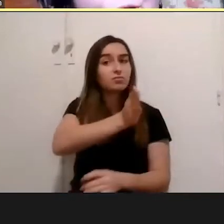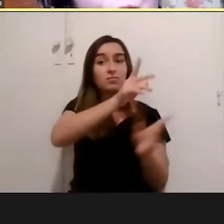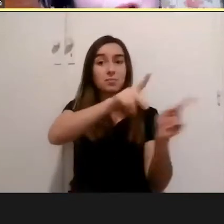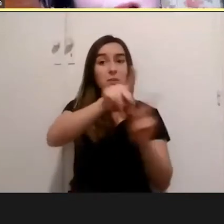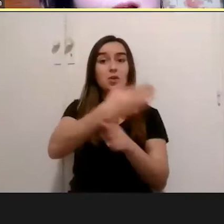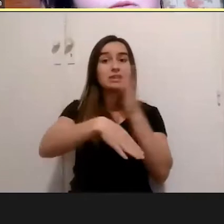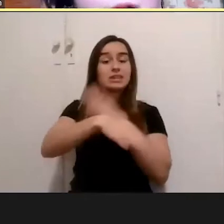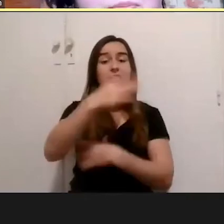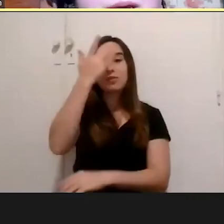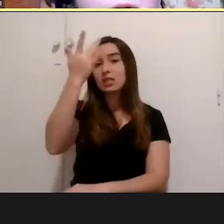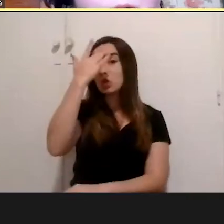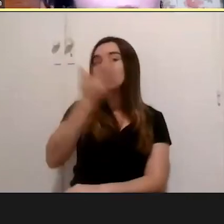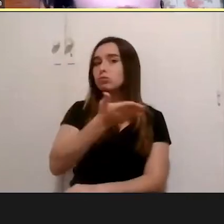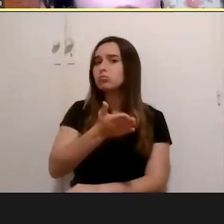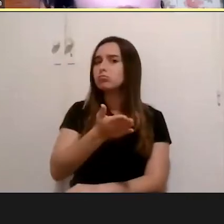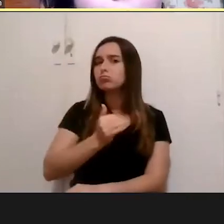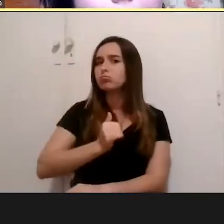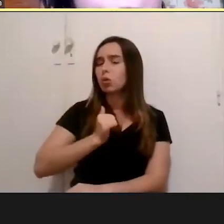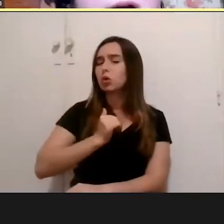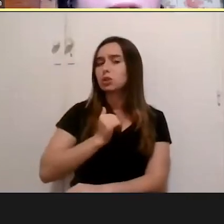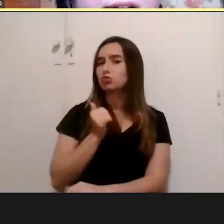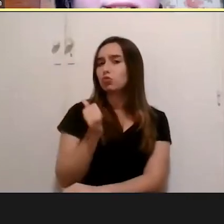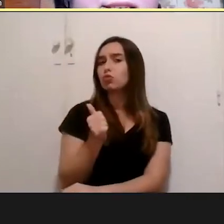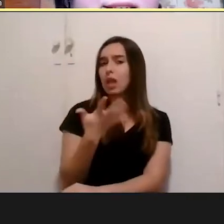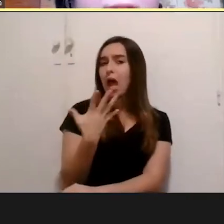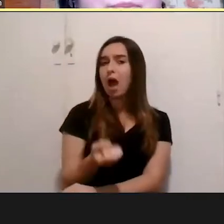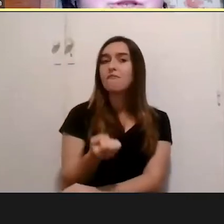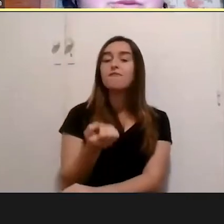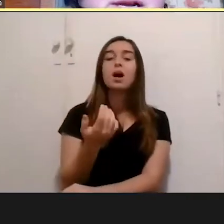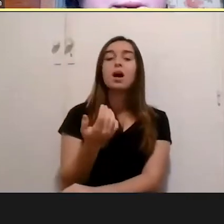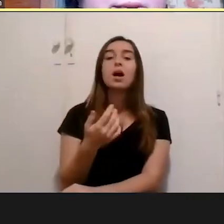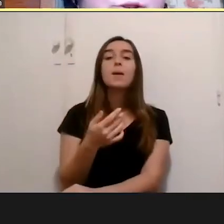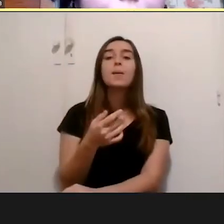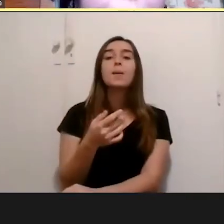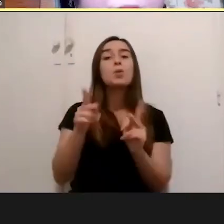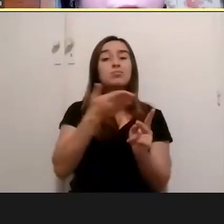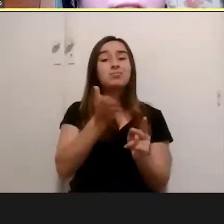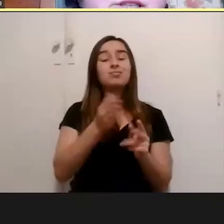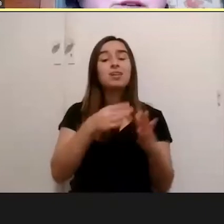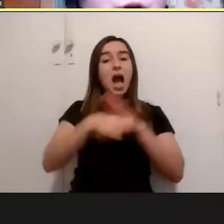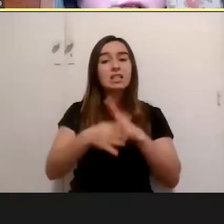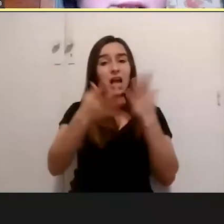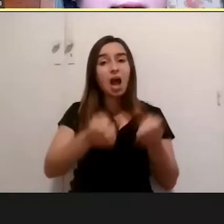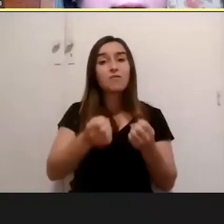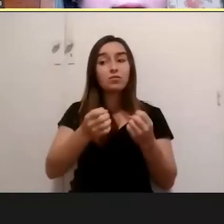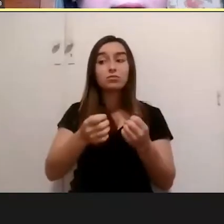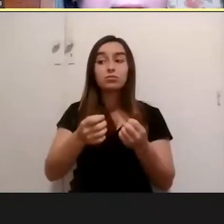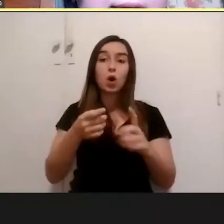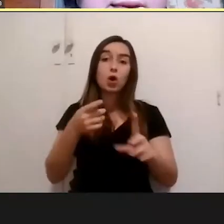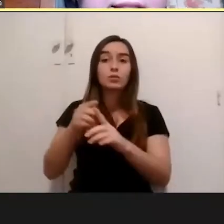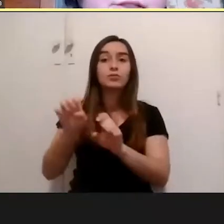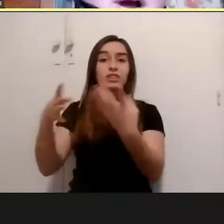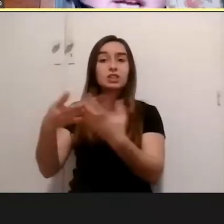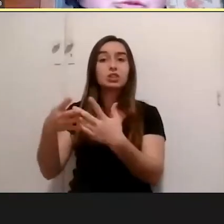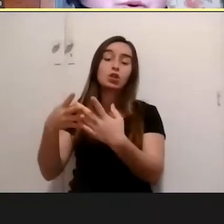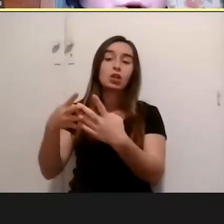So when people do have access and possibilities to join the digital world and get the